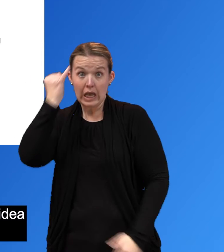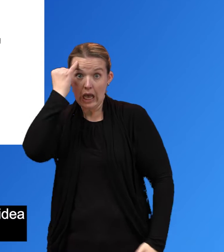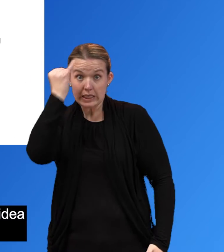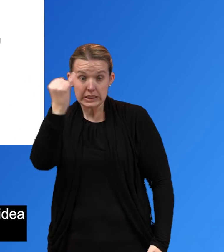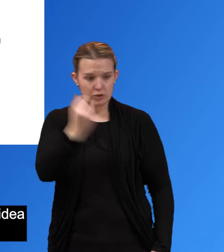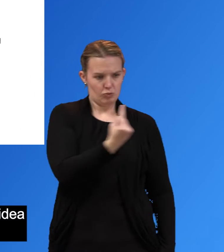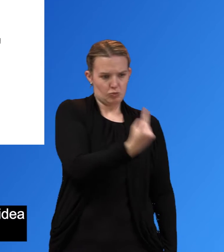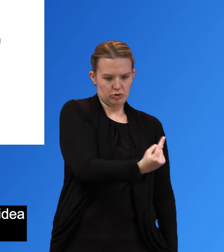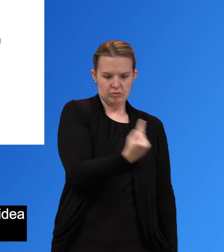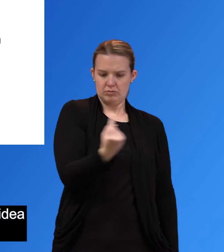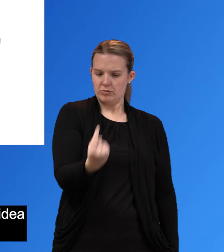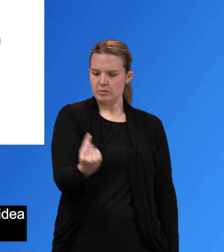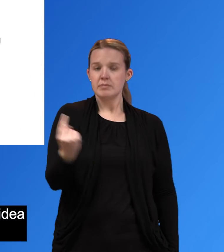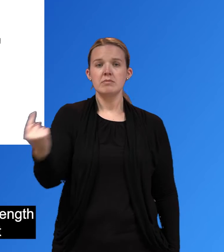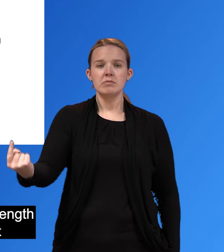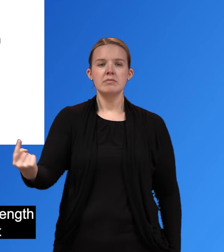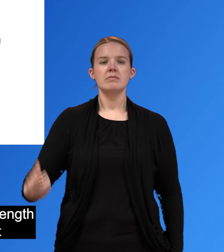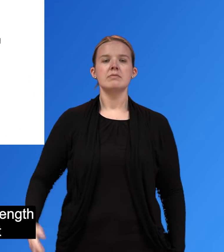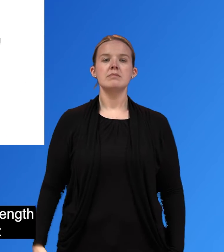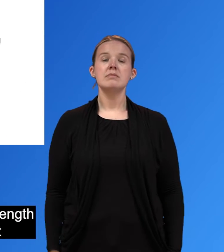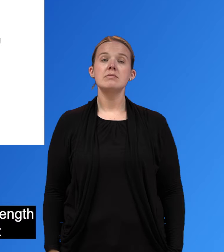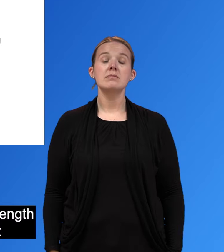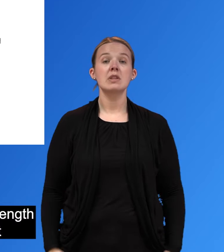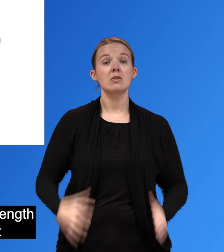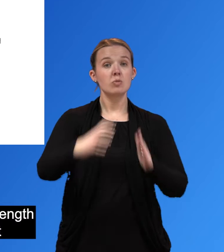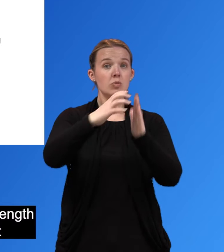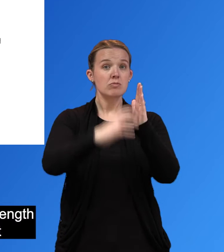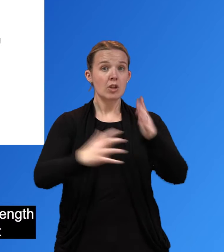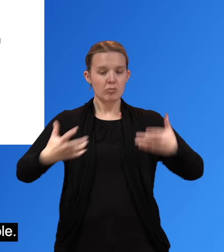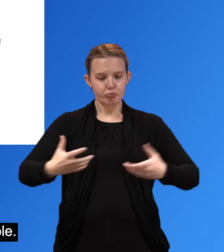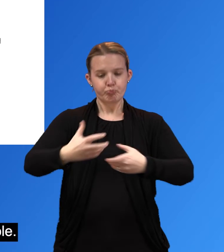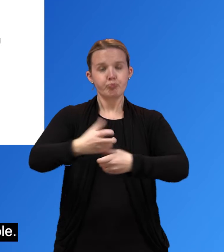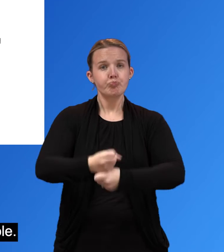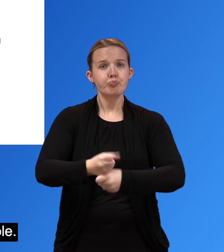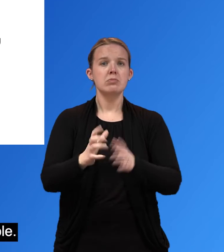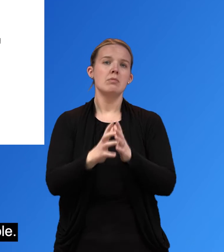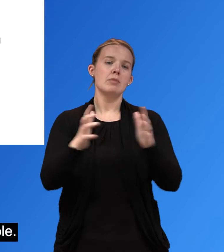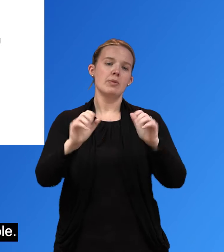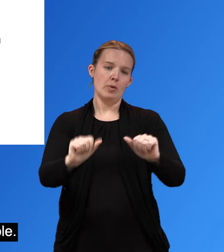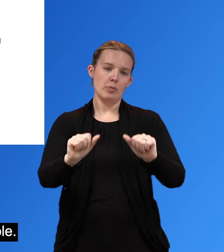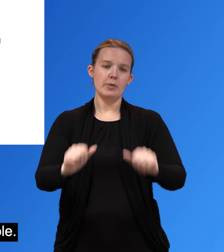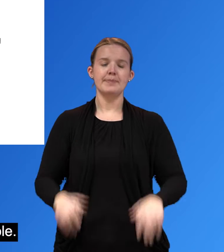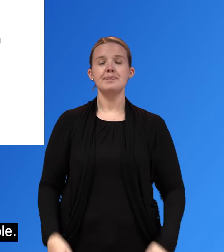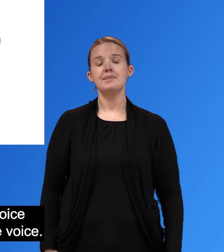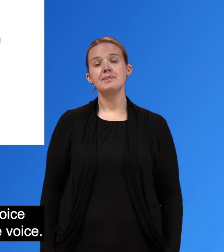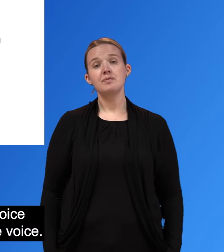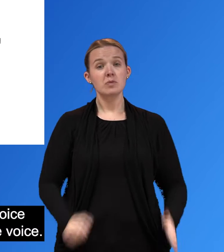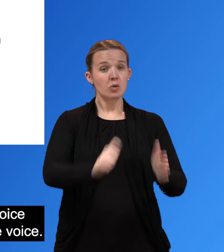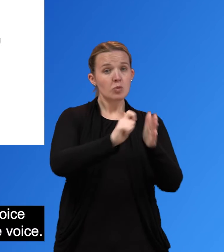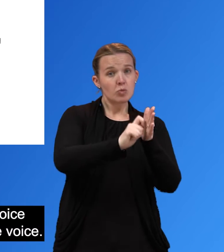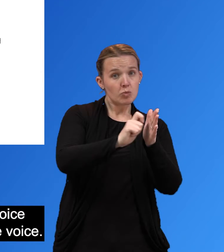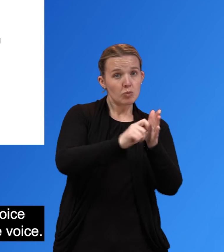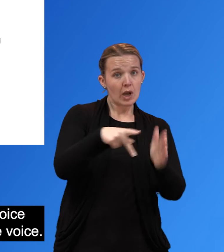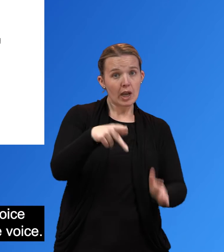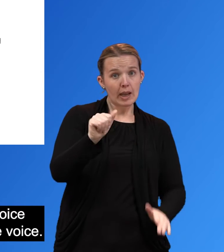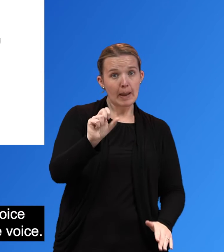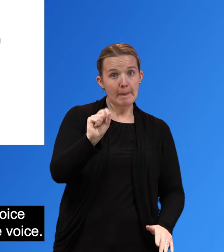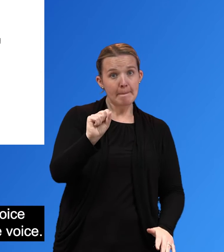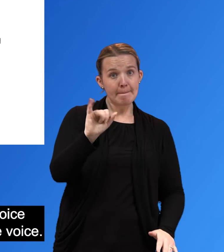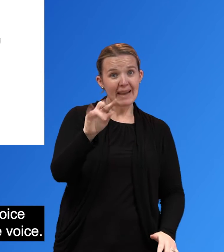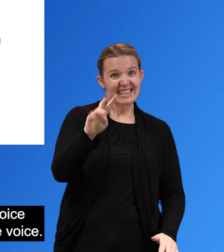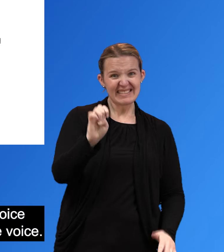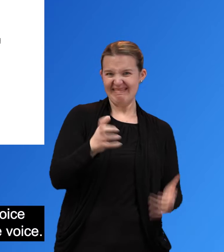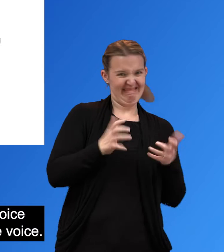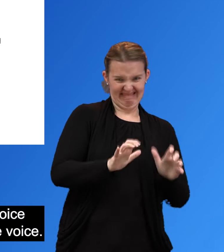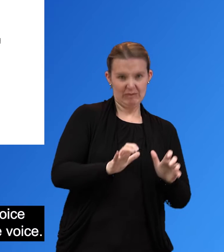single idea or topic. Minimize the overall length of the document as much as possible. Write in the active voice rather